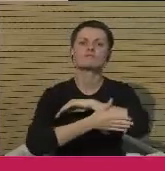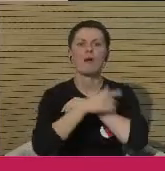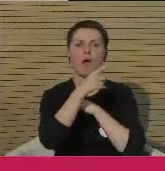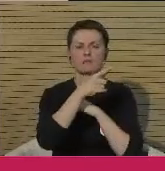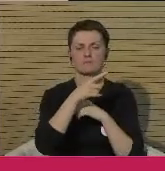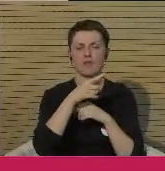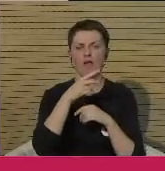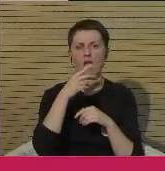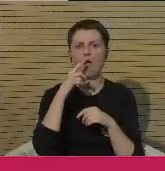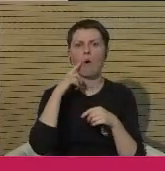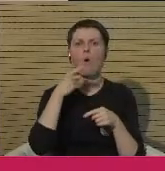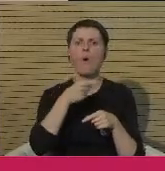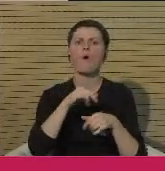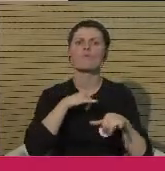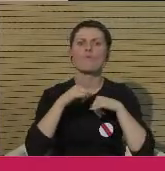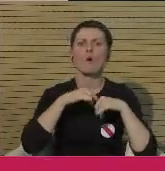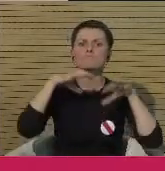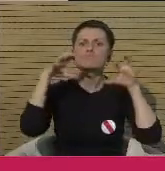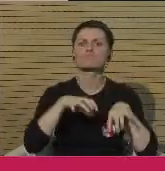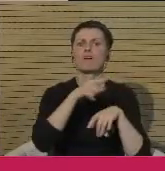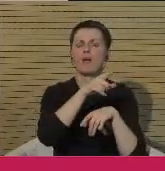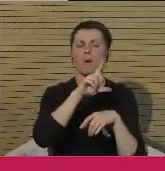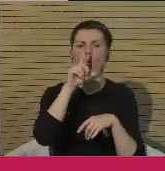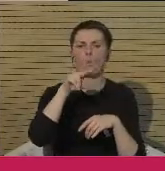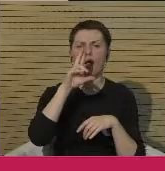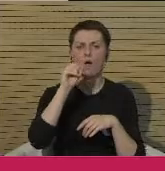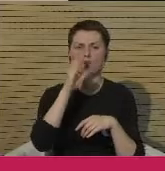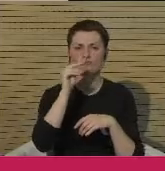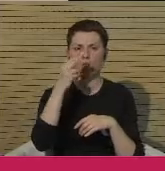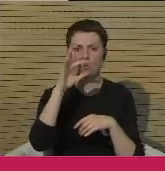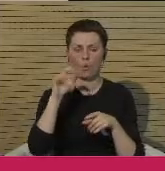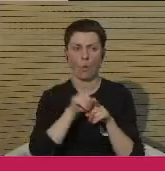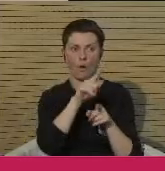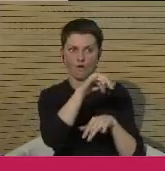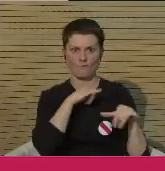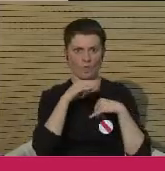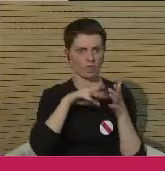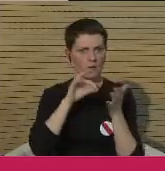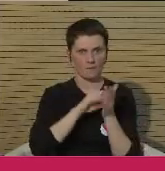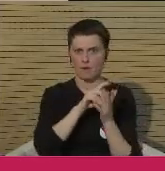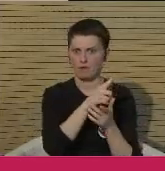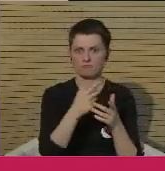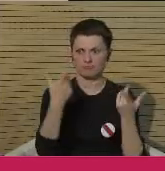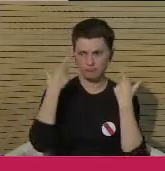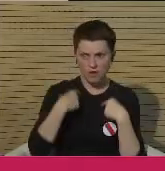who were usually considered as supporters of the regime.